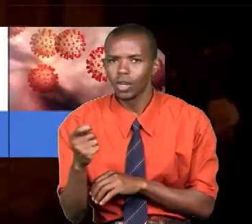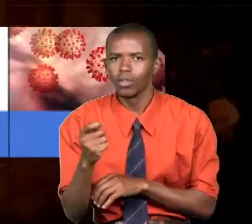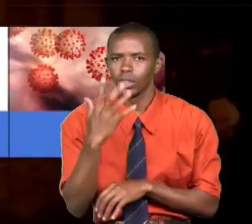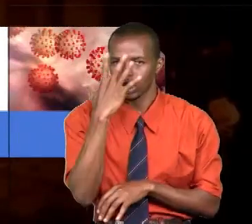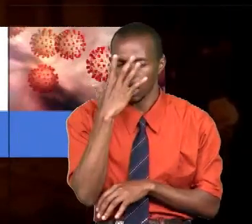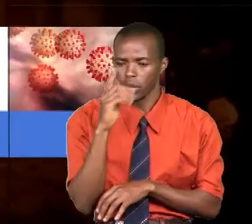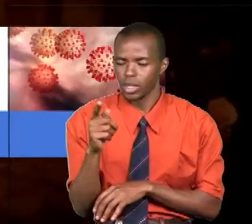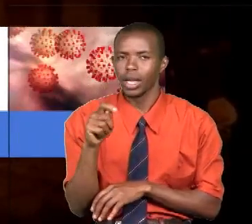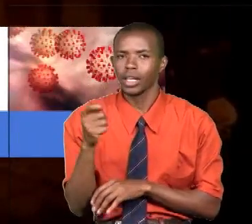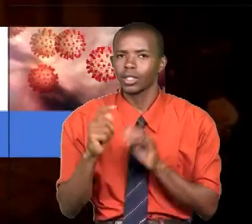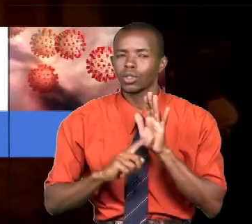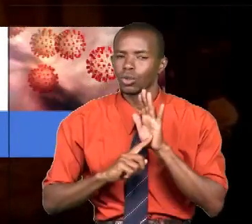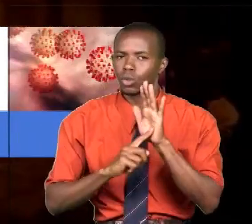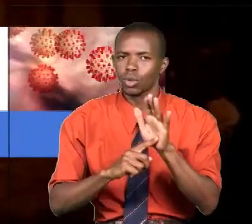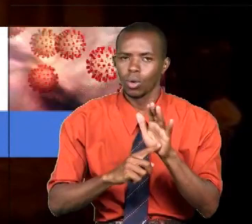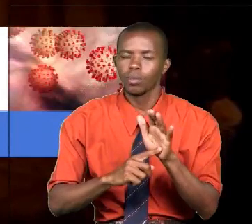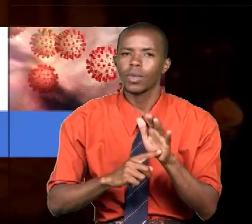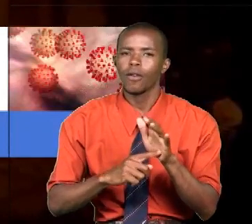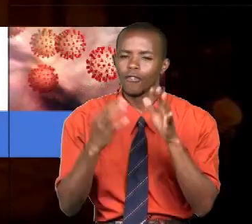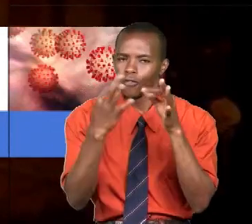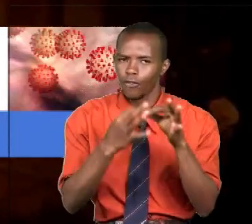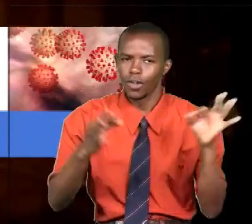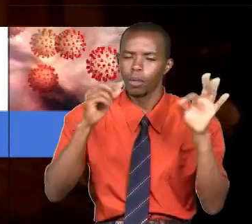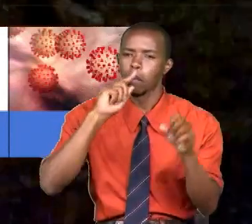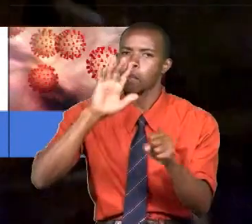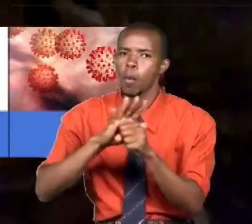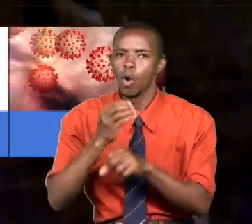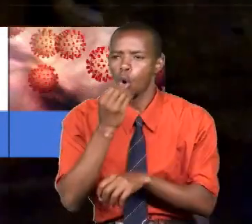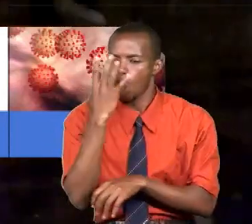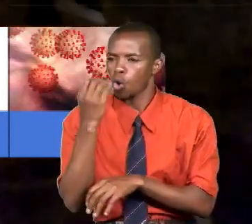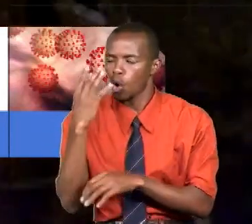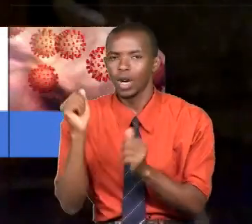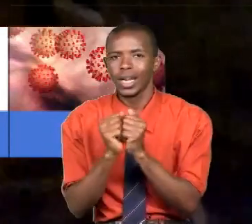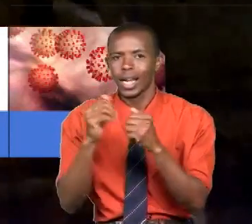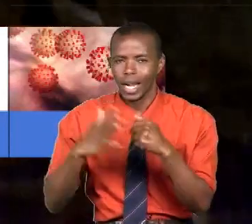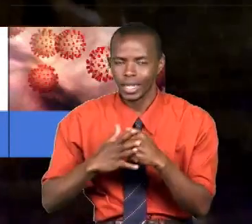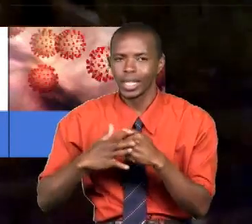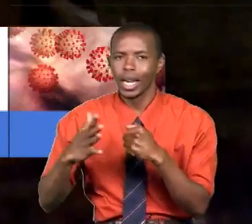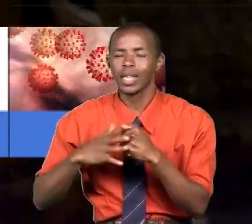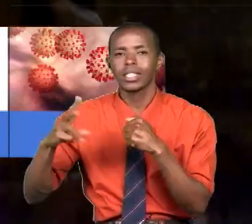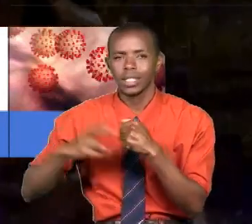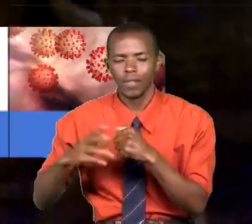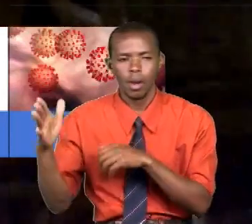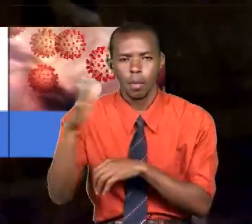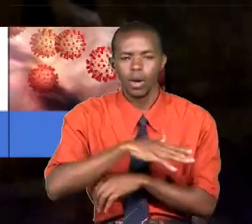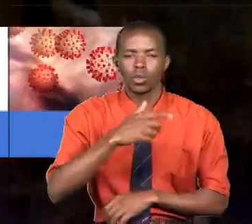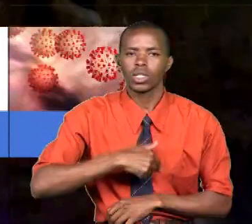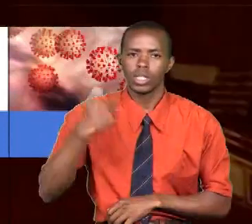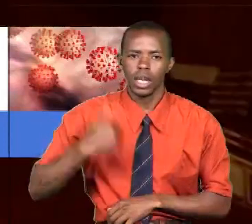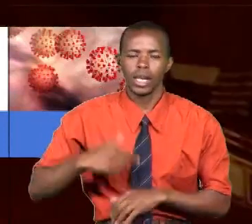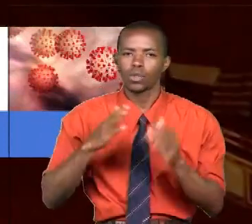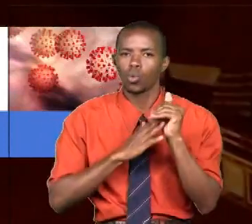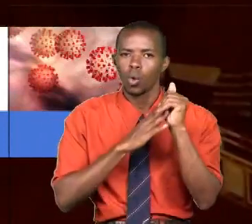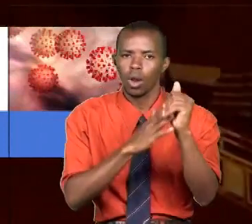a key symbol of the wide-ranging freedoms promised to Hong Kong at its 1997 return to the Chinese rule.